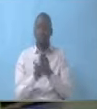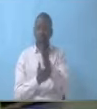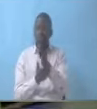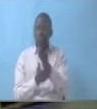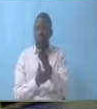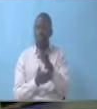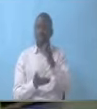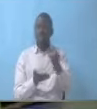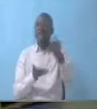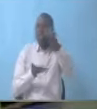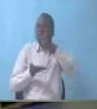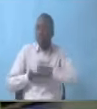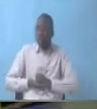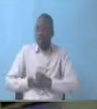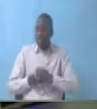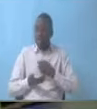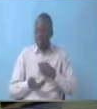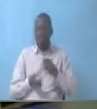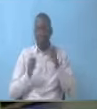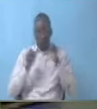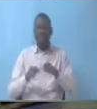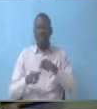earned.